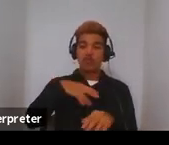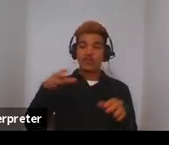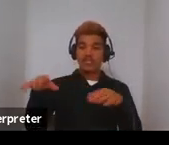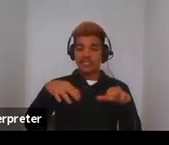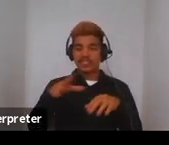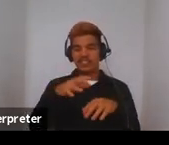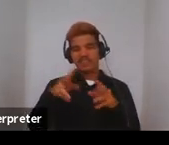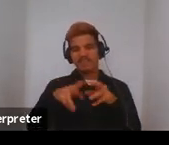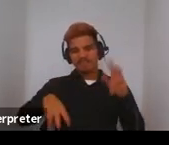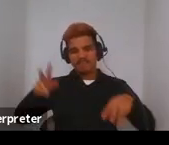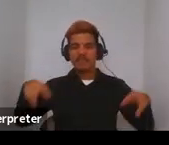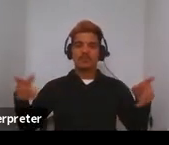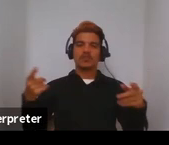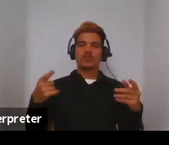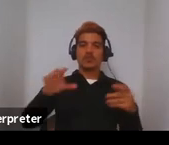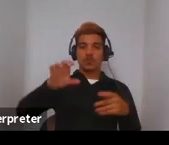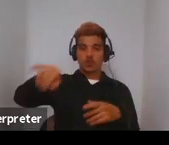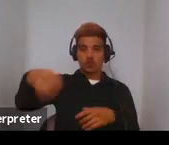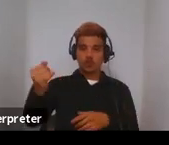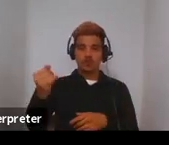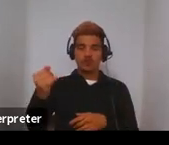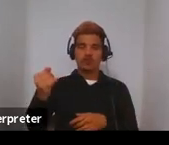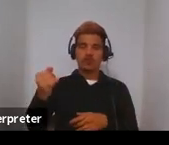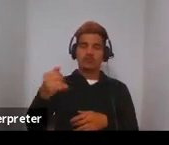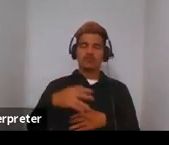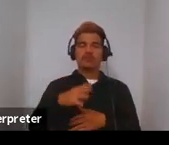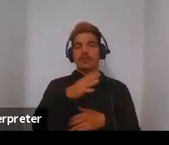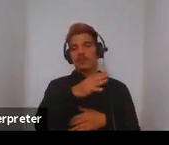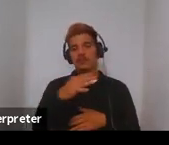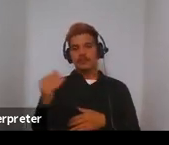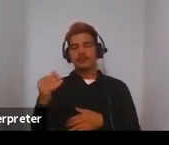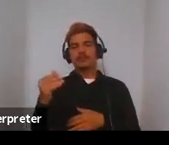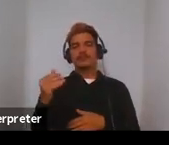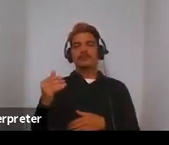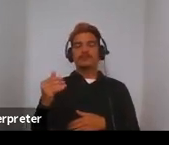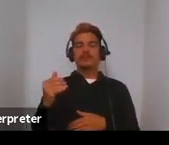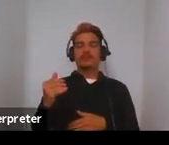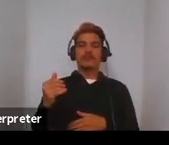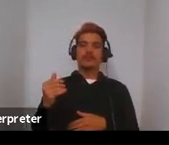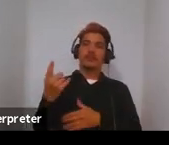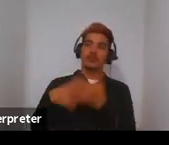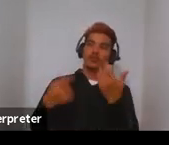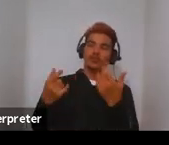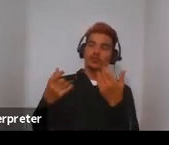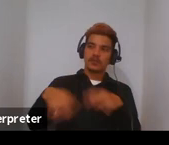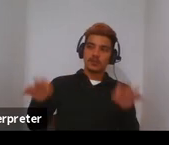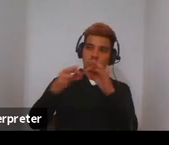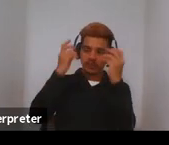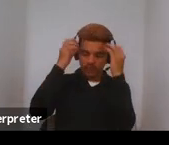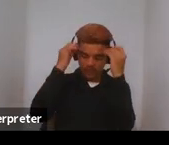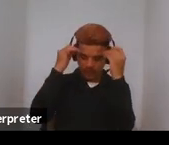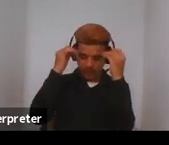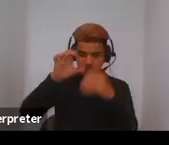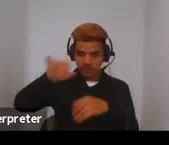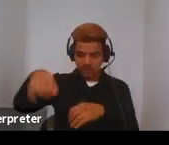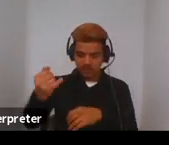pieces around criminal justice engagement. And what's important to consider with the criminal justice system